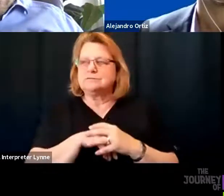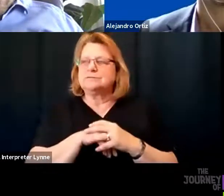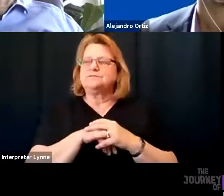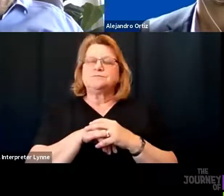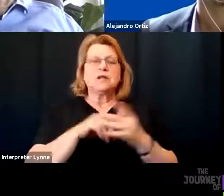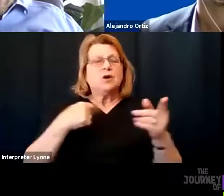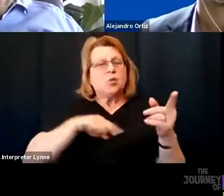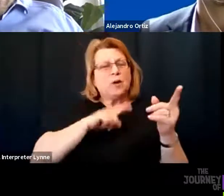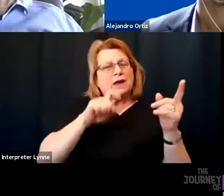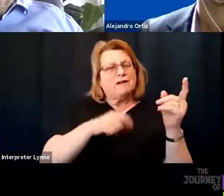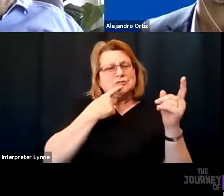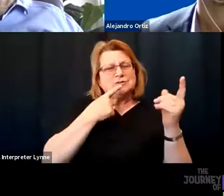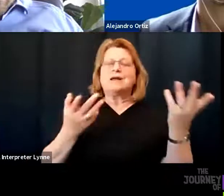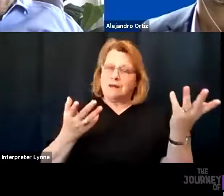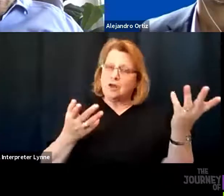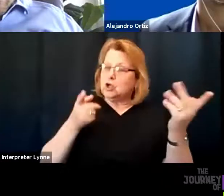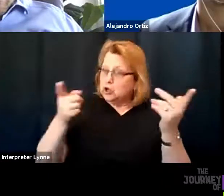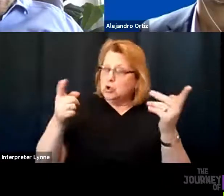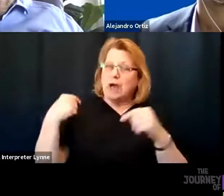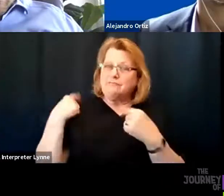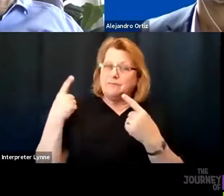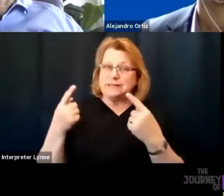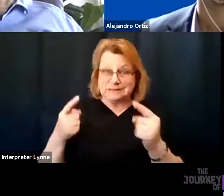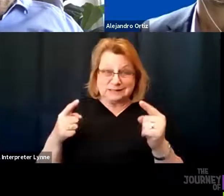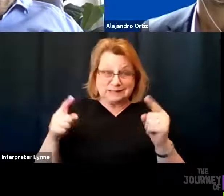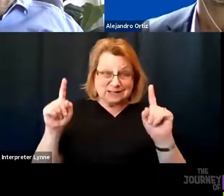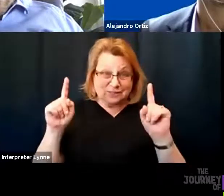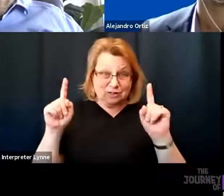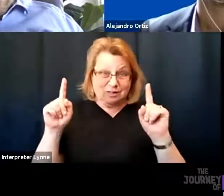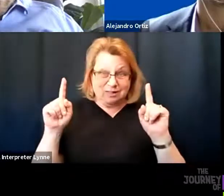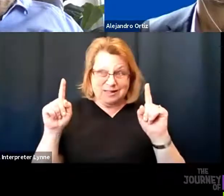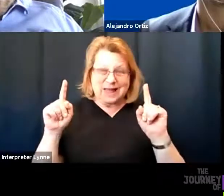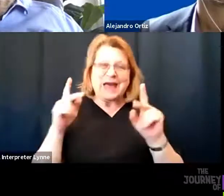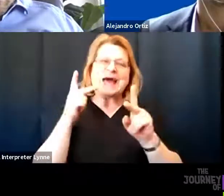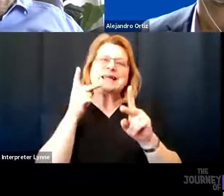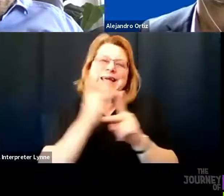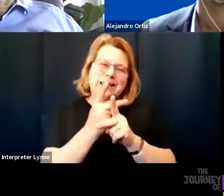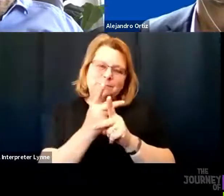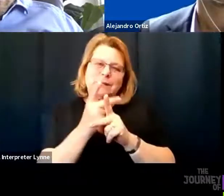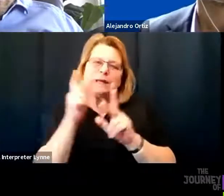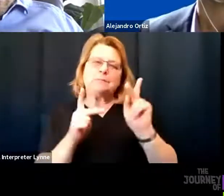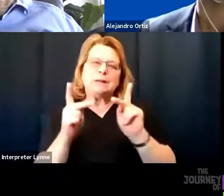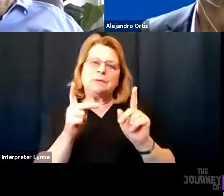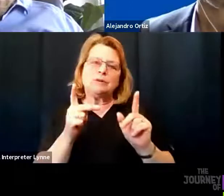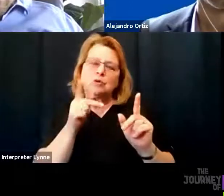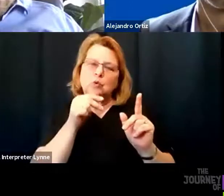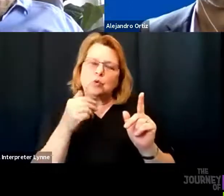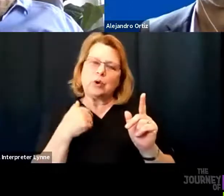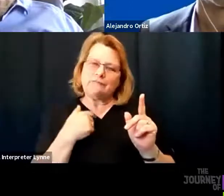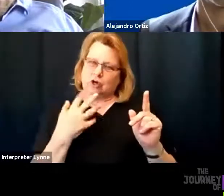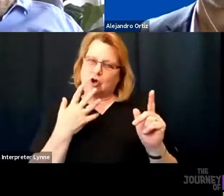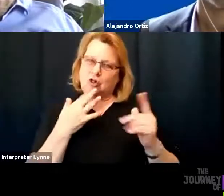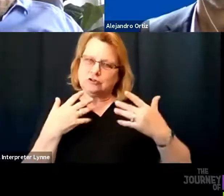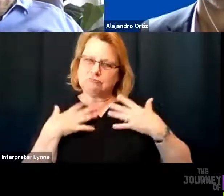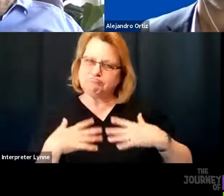you something. You've been very successful at keeping people of color out of your community for all of these